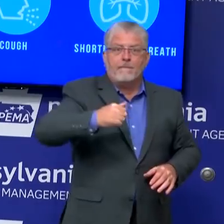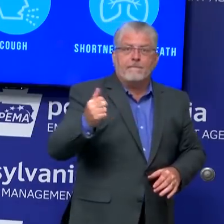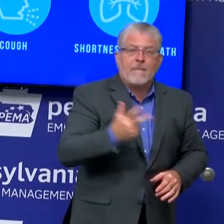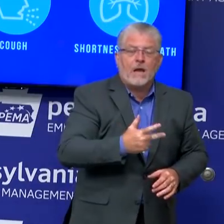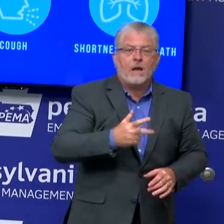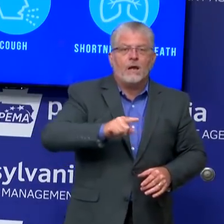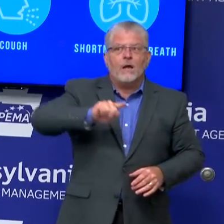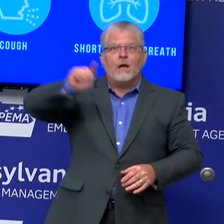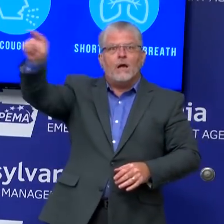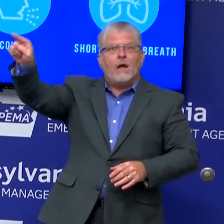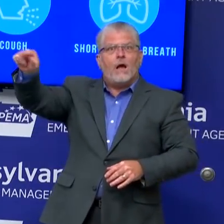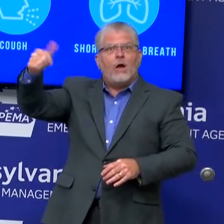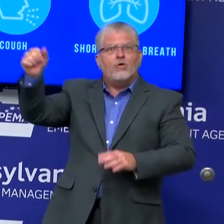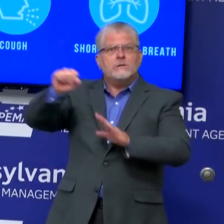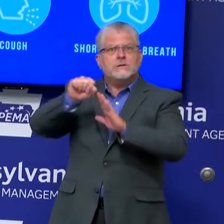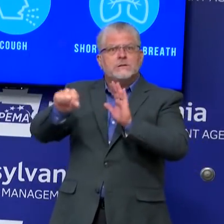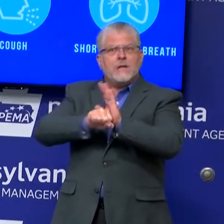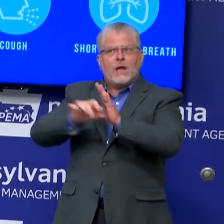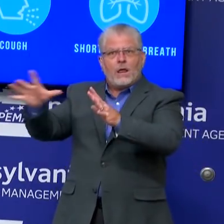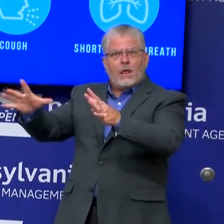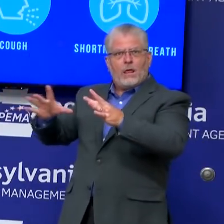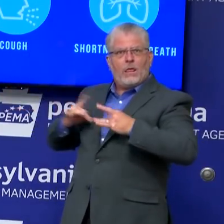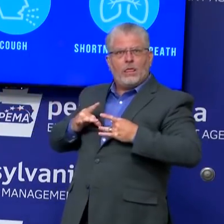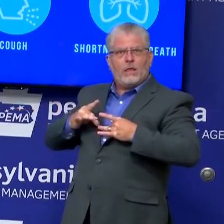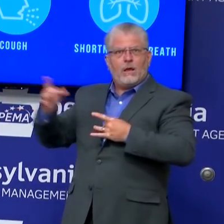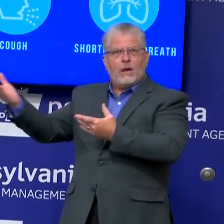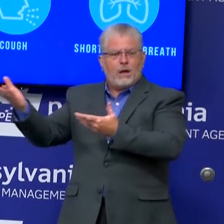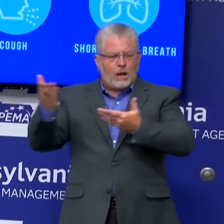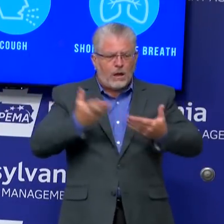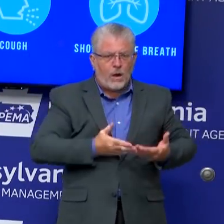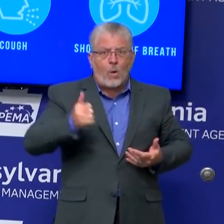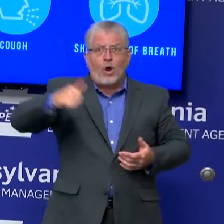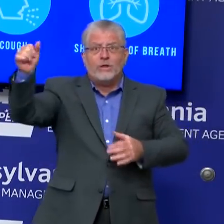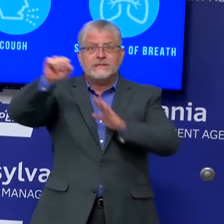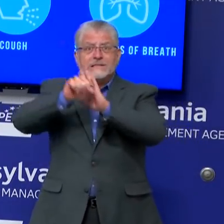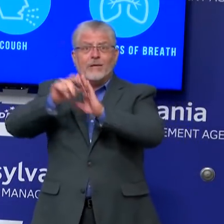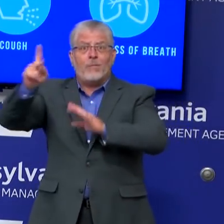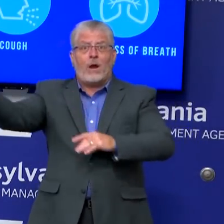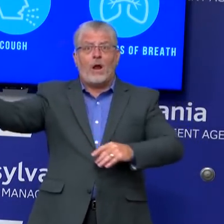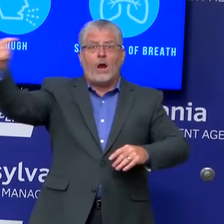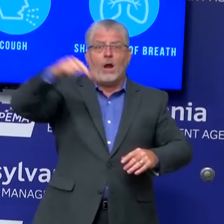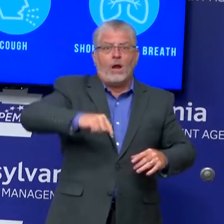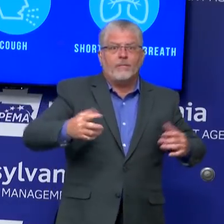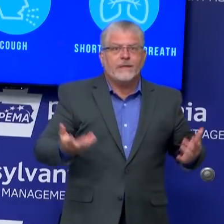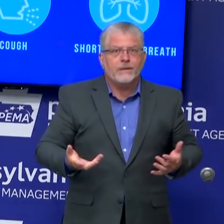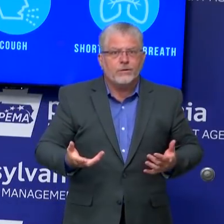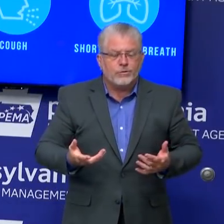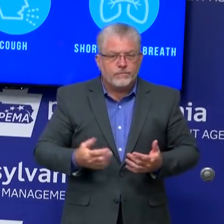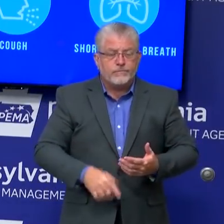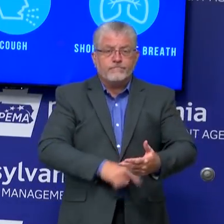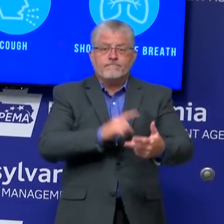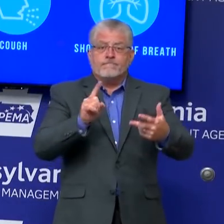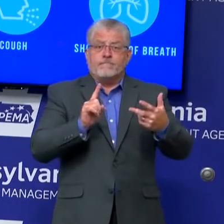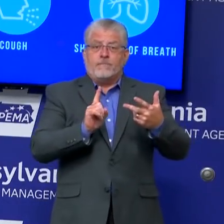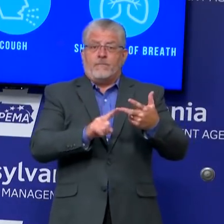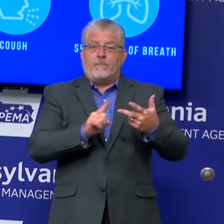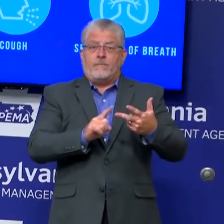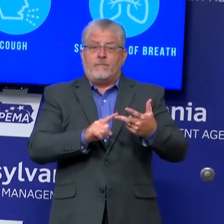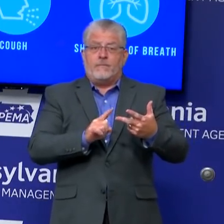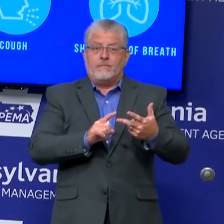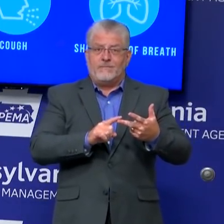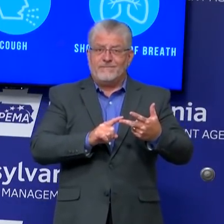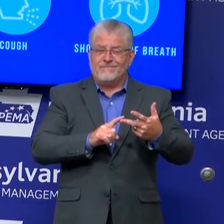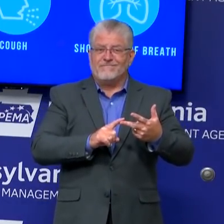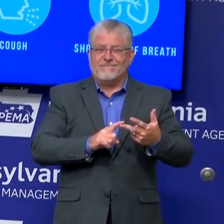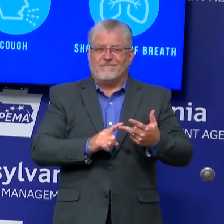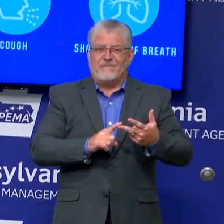here. And the third catalyst for this new upsurge is a lack of national coordination. And that